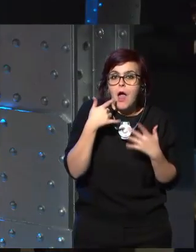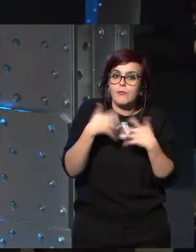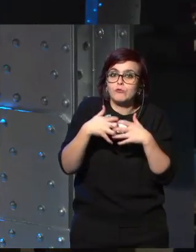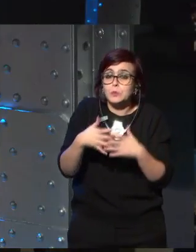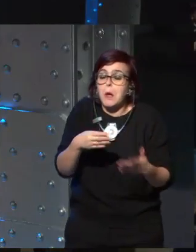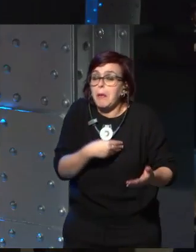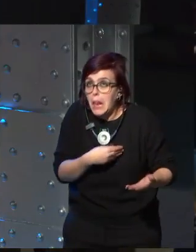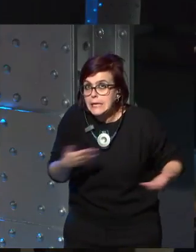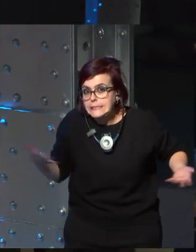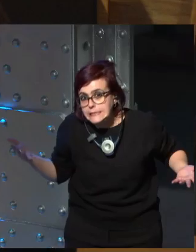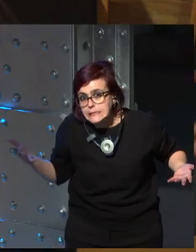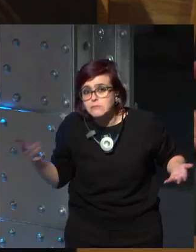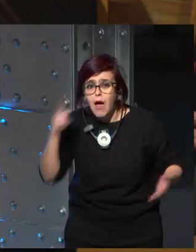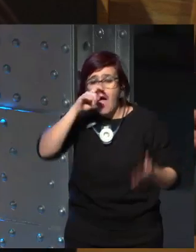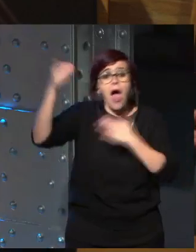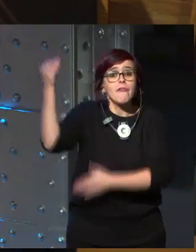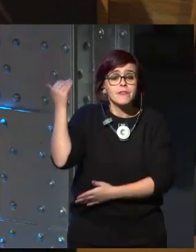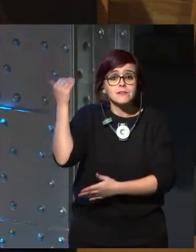I'd be sorry for the industry.